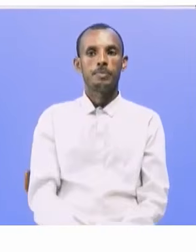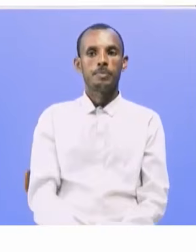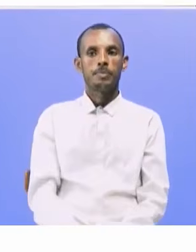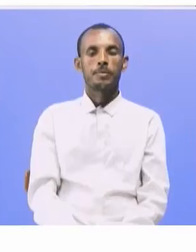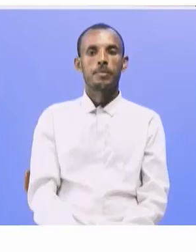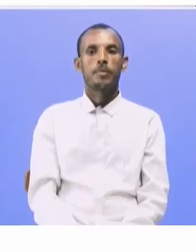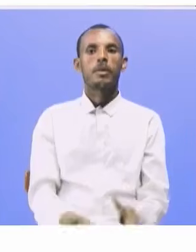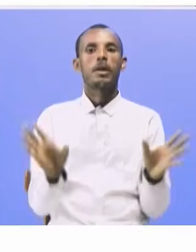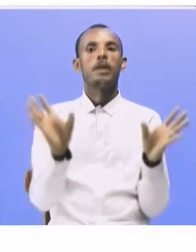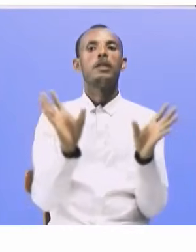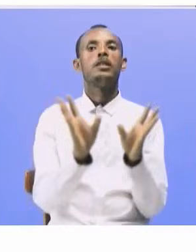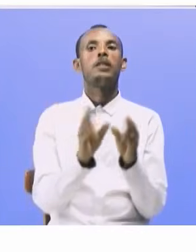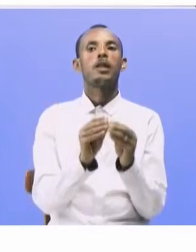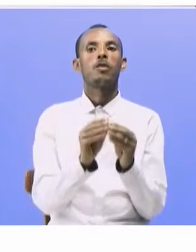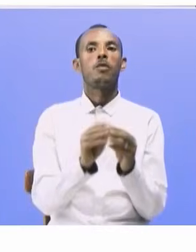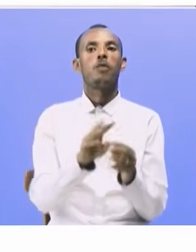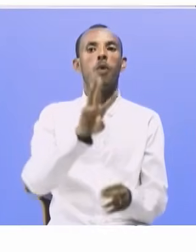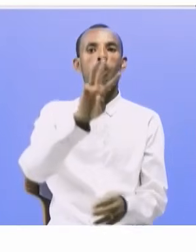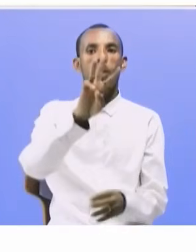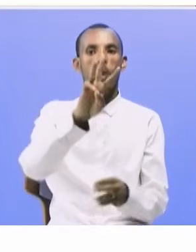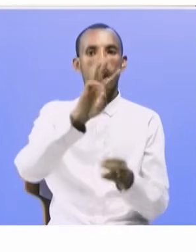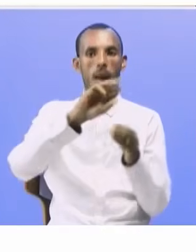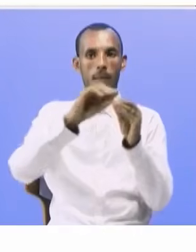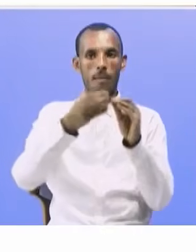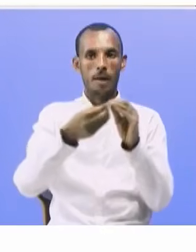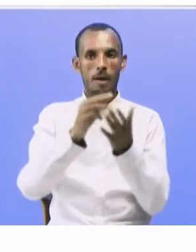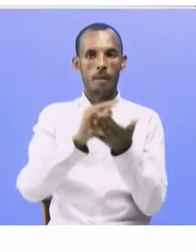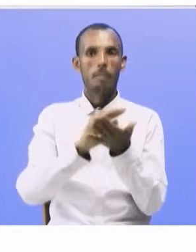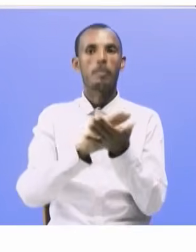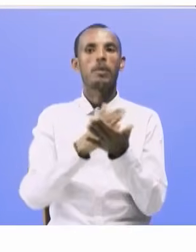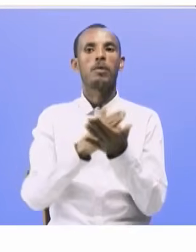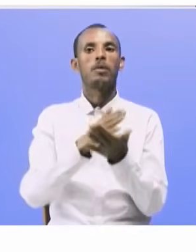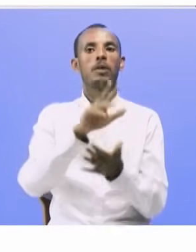The set of whole numbers between 3 and 4.